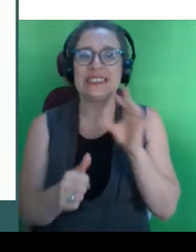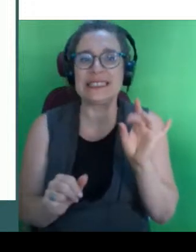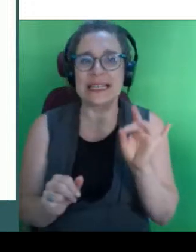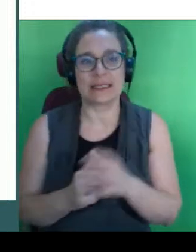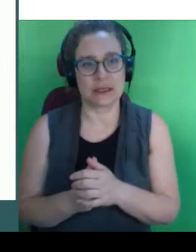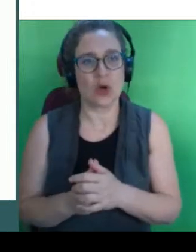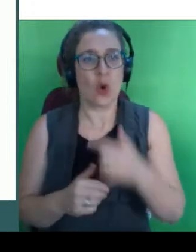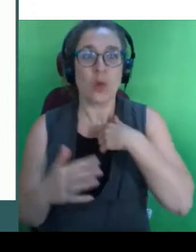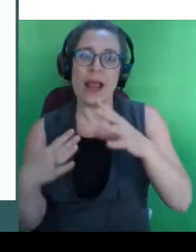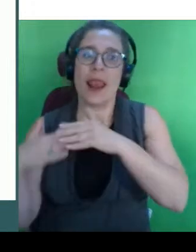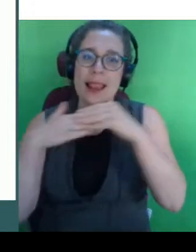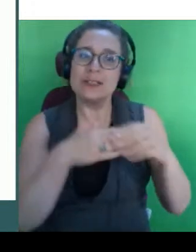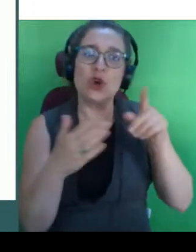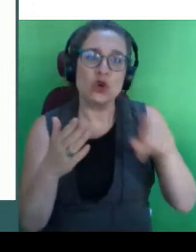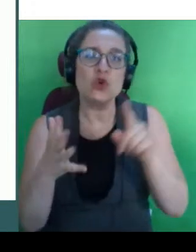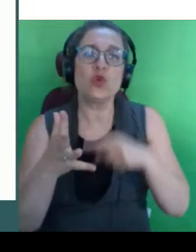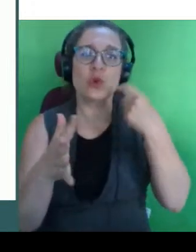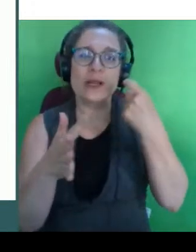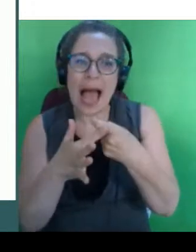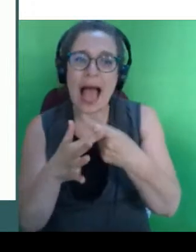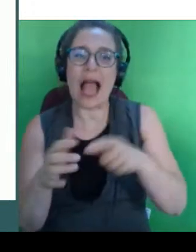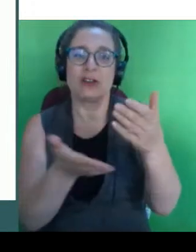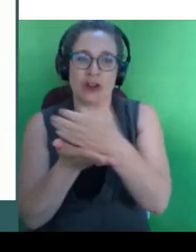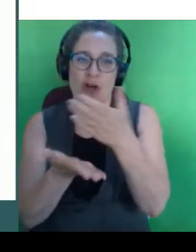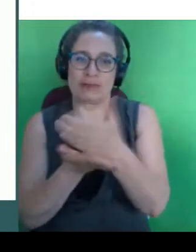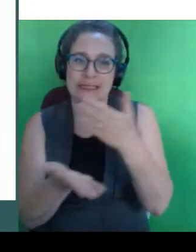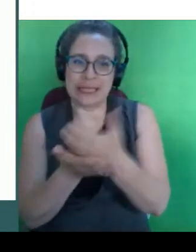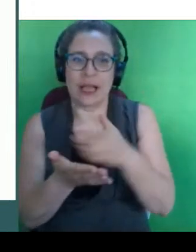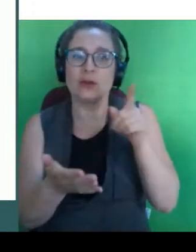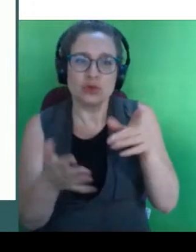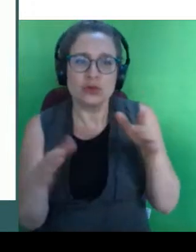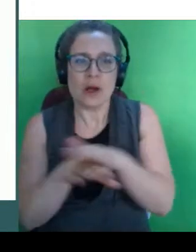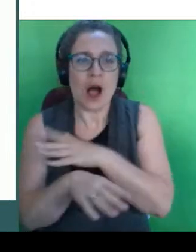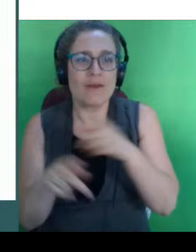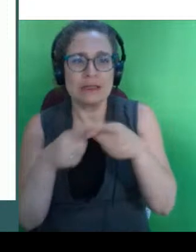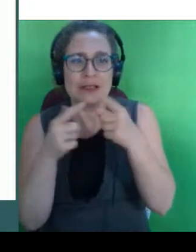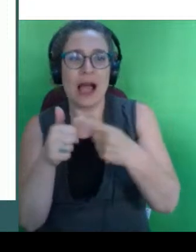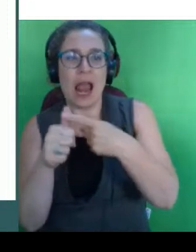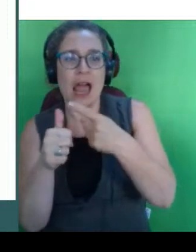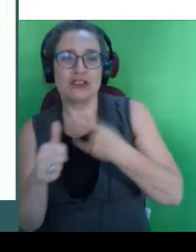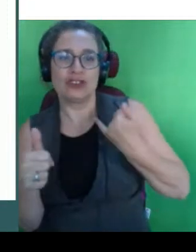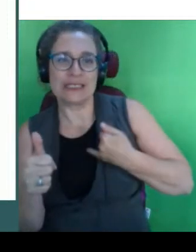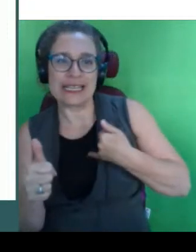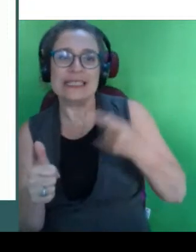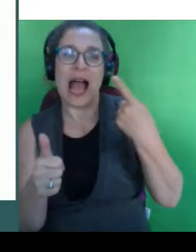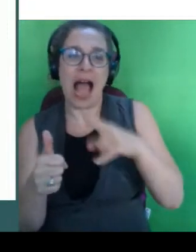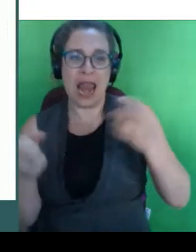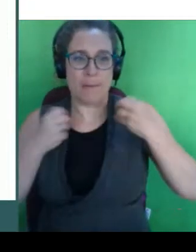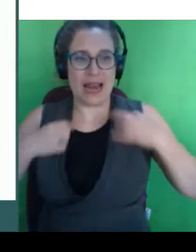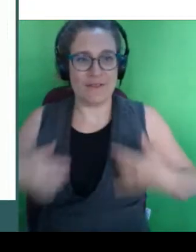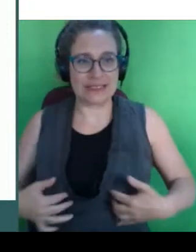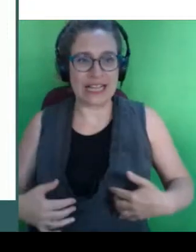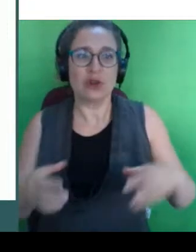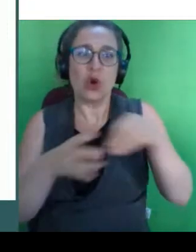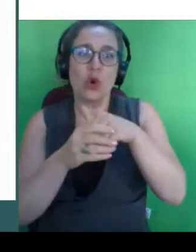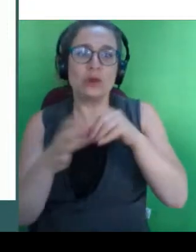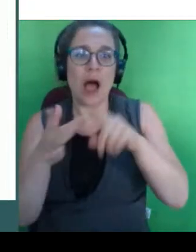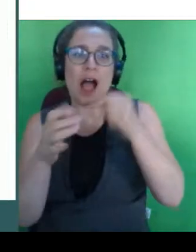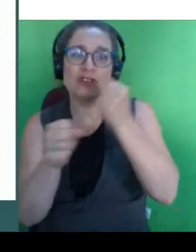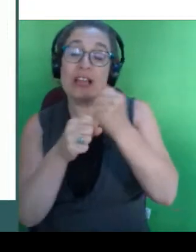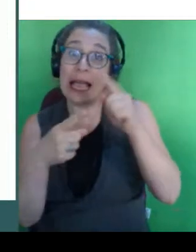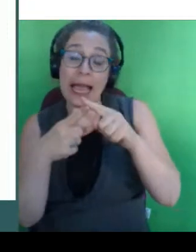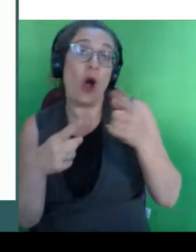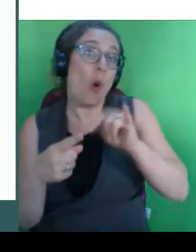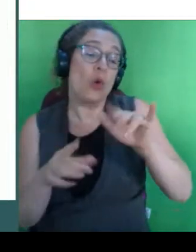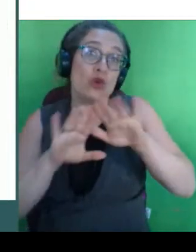allergic disease and manifestations, and this includes both IgE and non-IgE mediated allergy. In Allergy UK, we aim